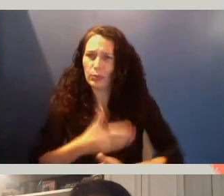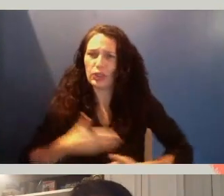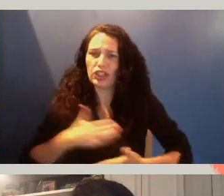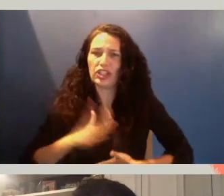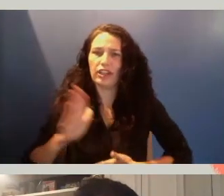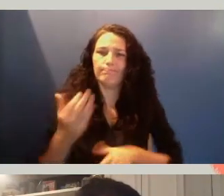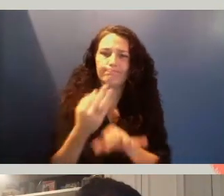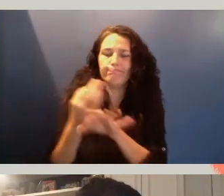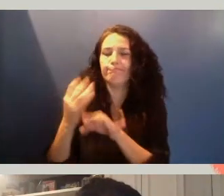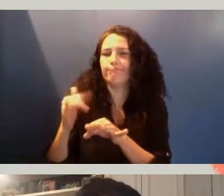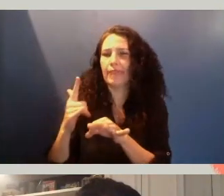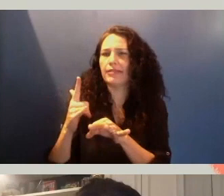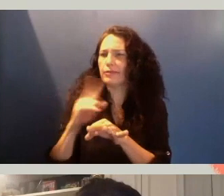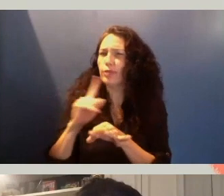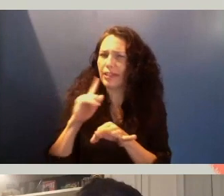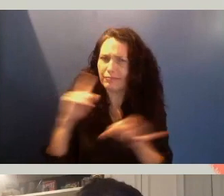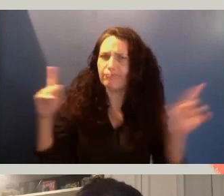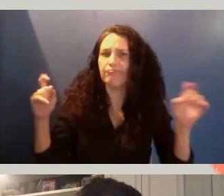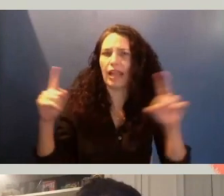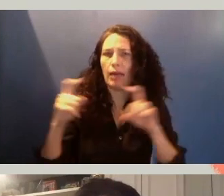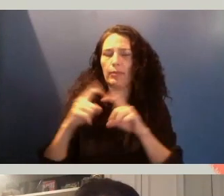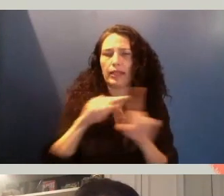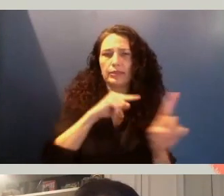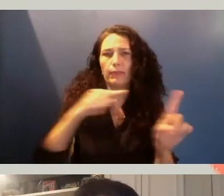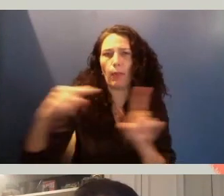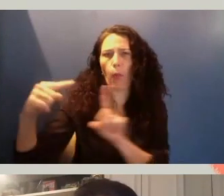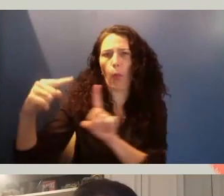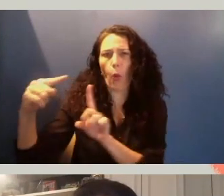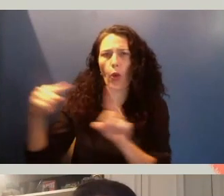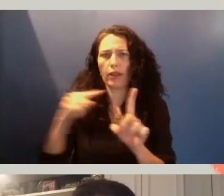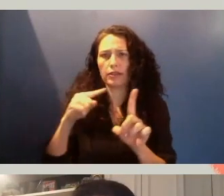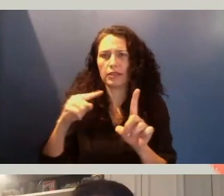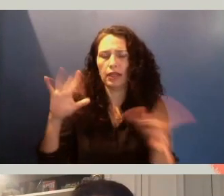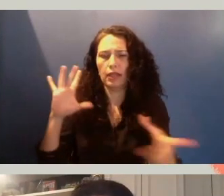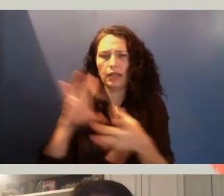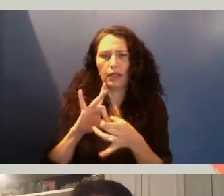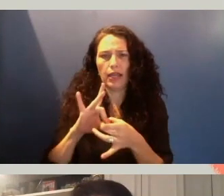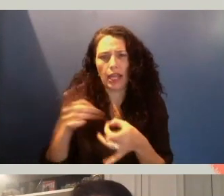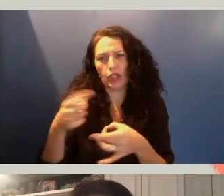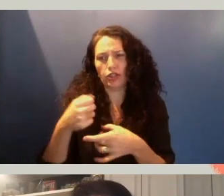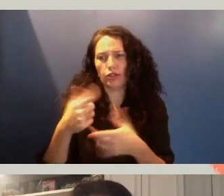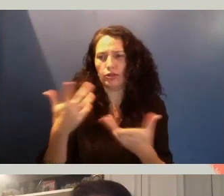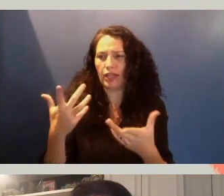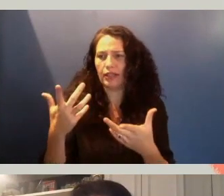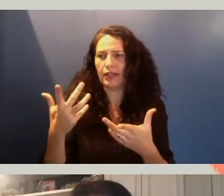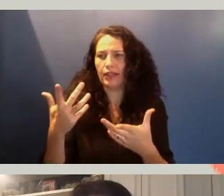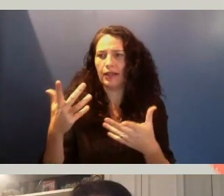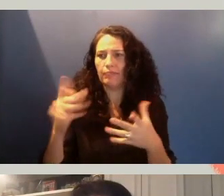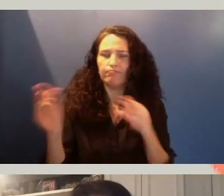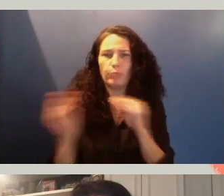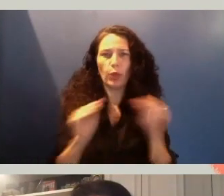really complex points into a really tight container. So thank